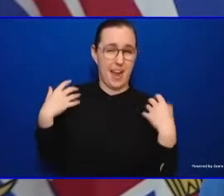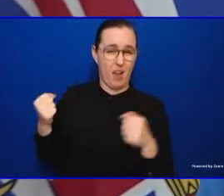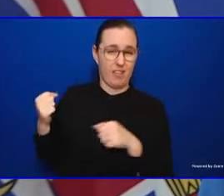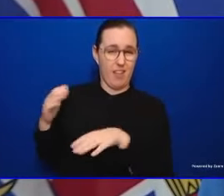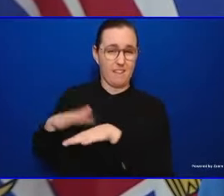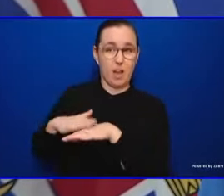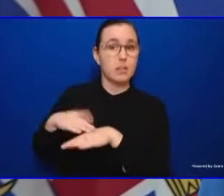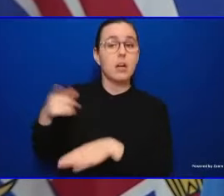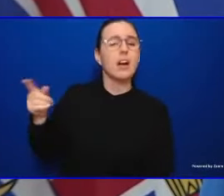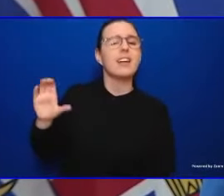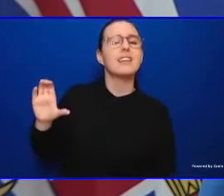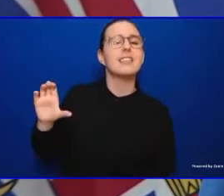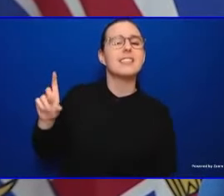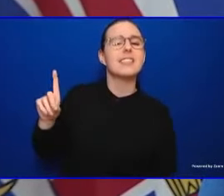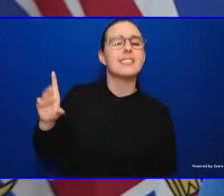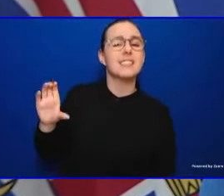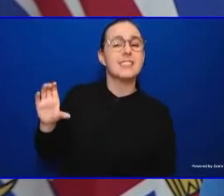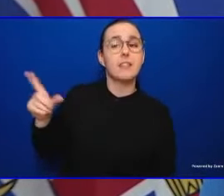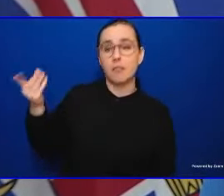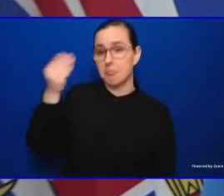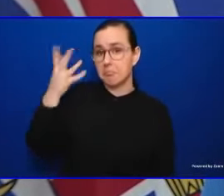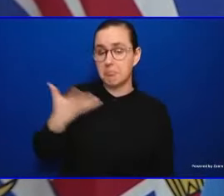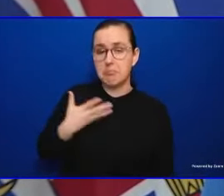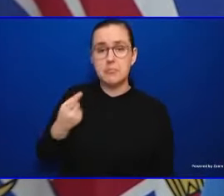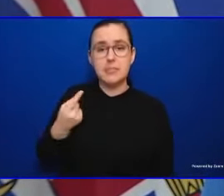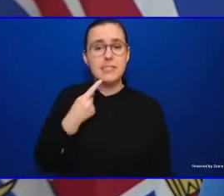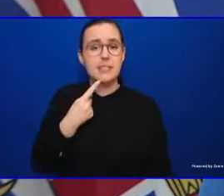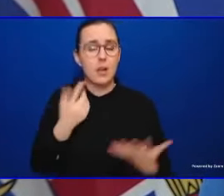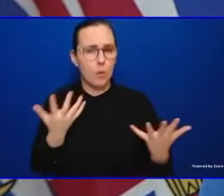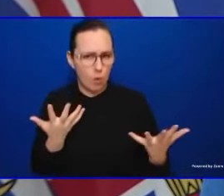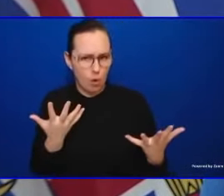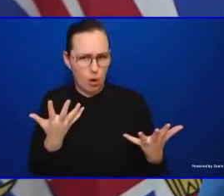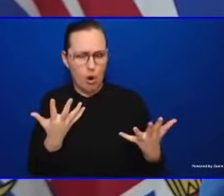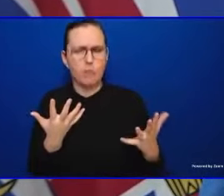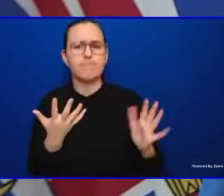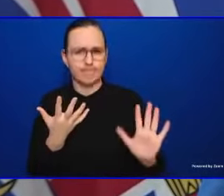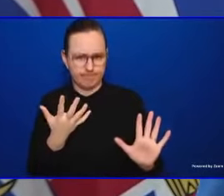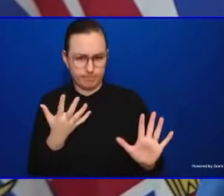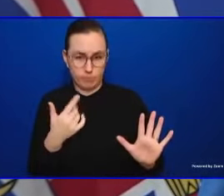in this sector is to ensure that we can provide